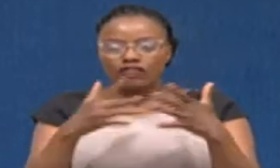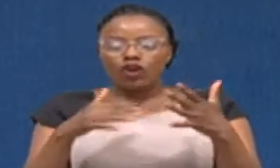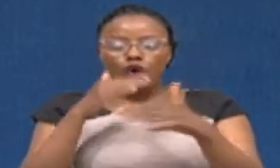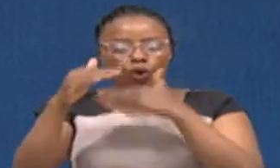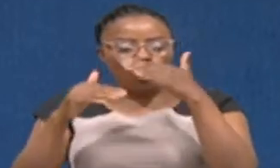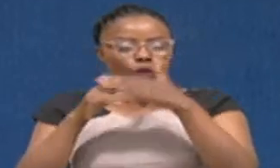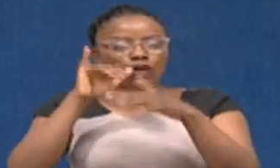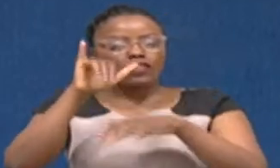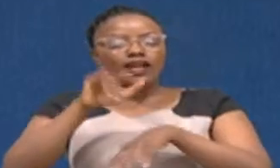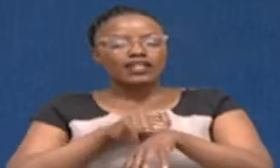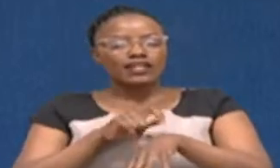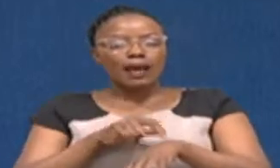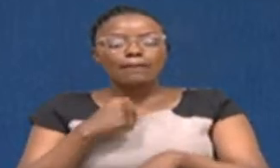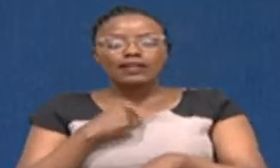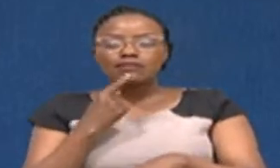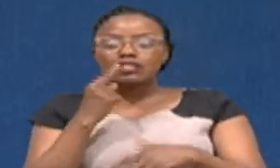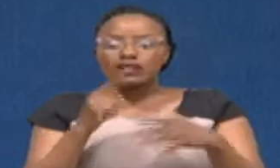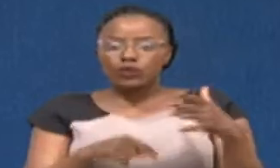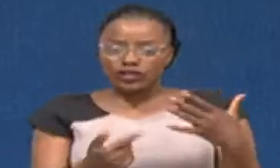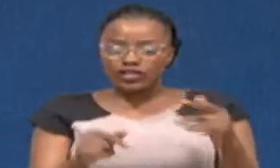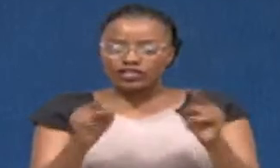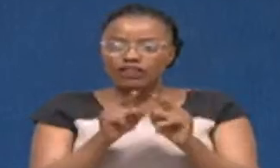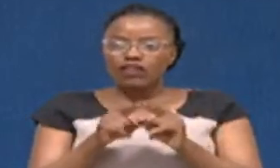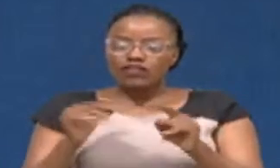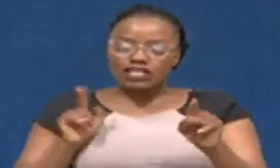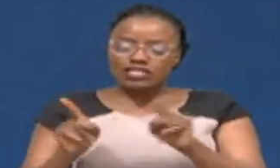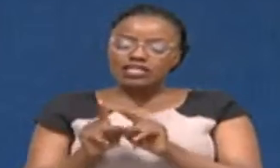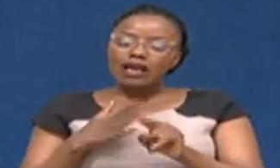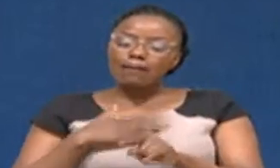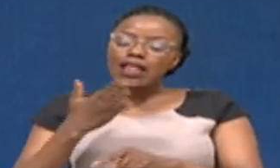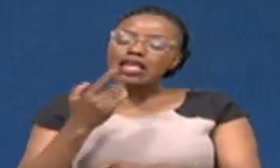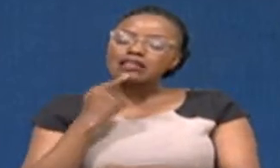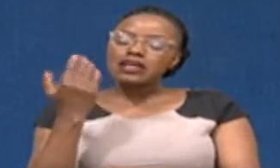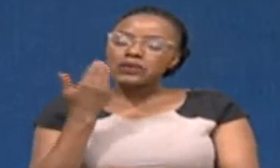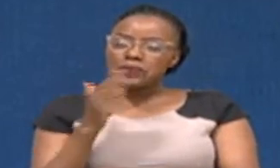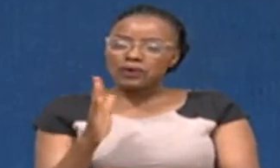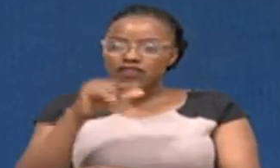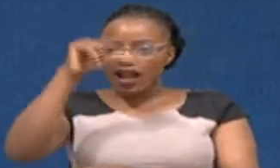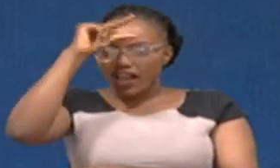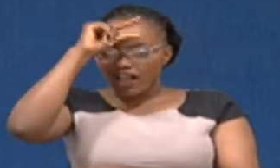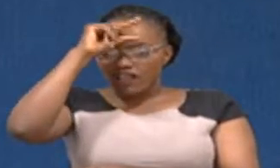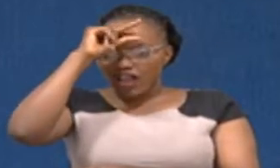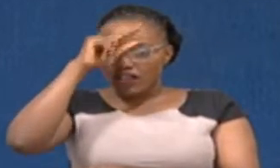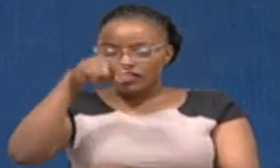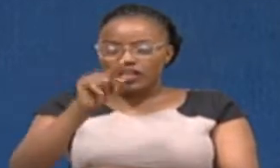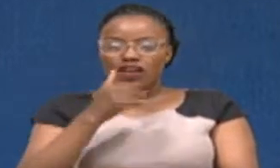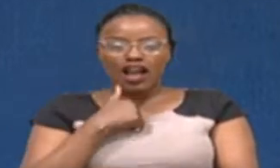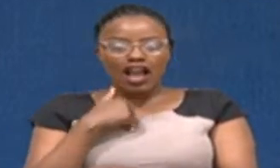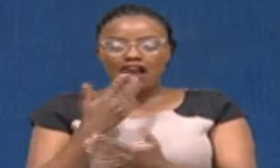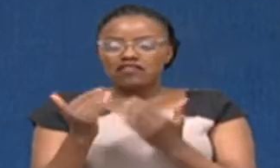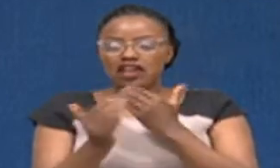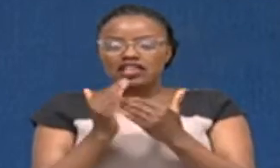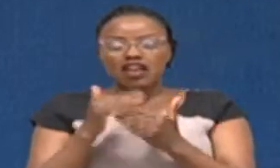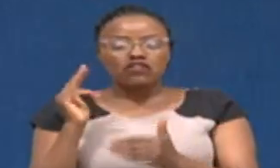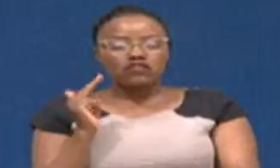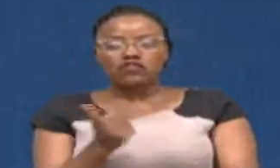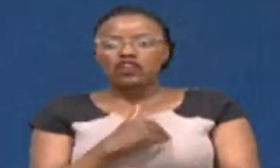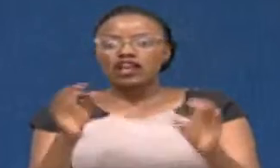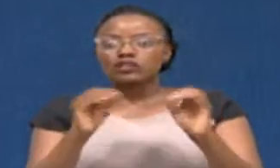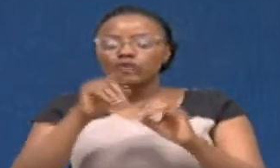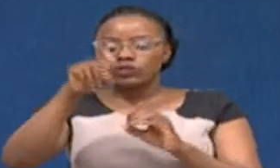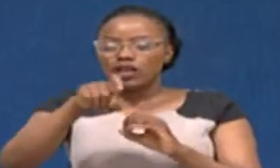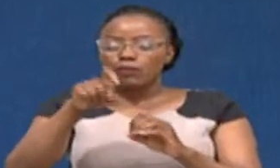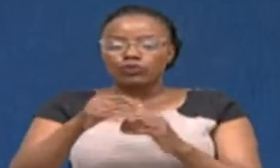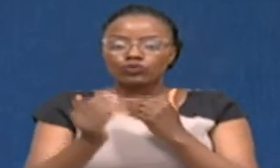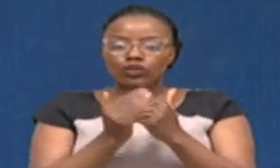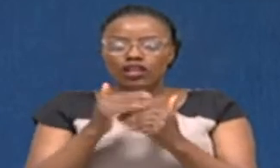time. Okay. And I'm telling you, like my sister has said there, the government did not take care of us the way they were supposed